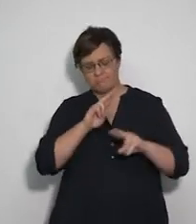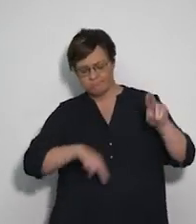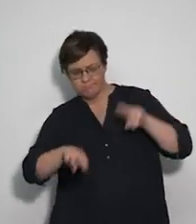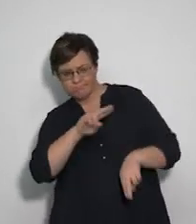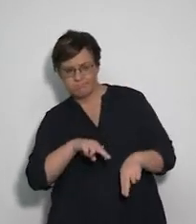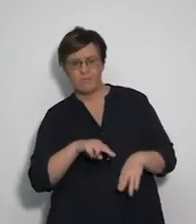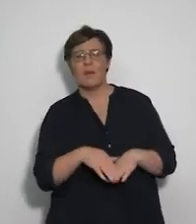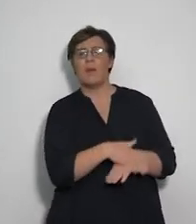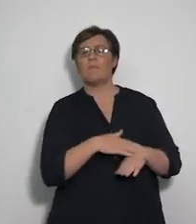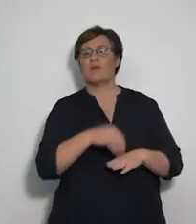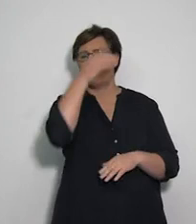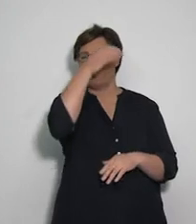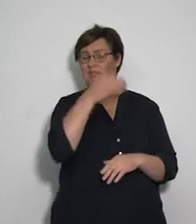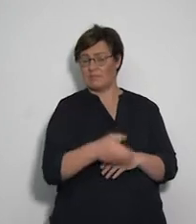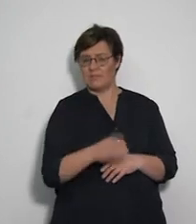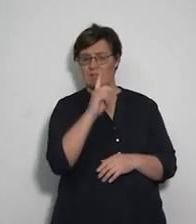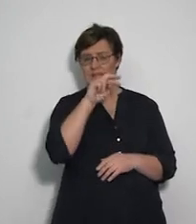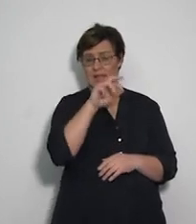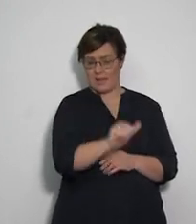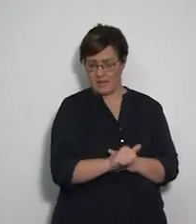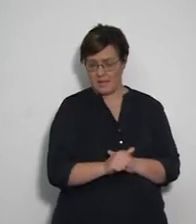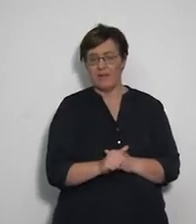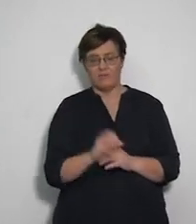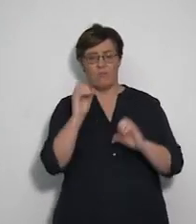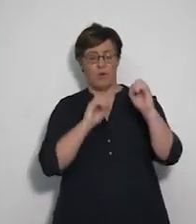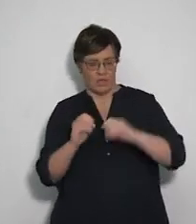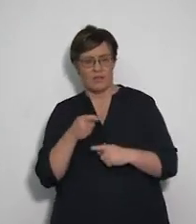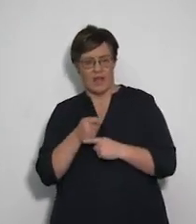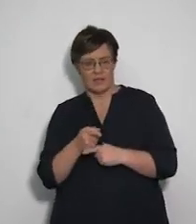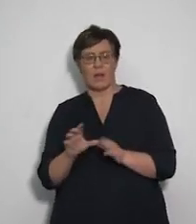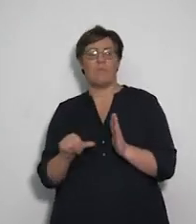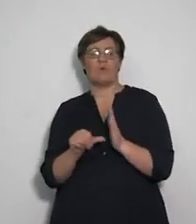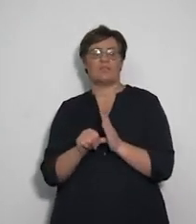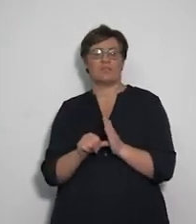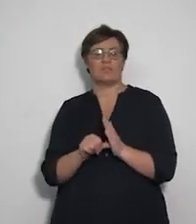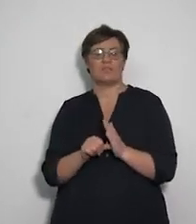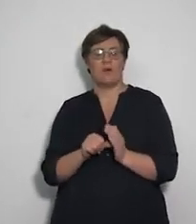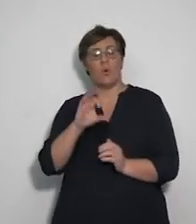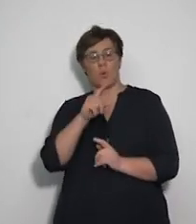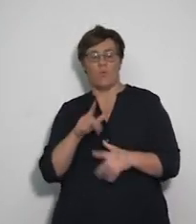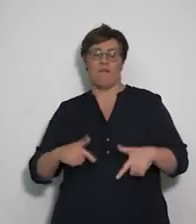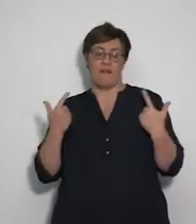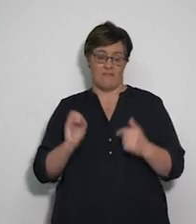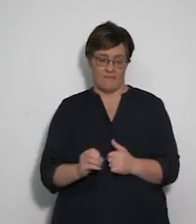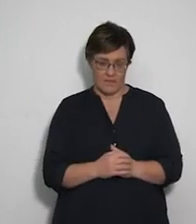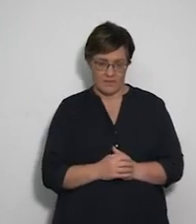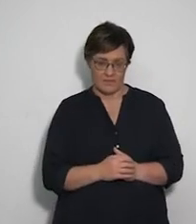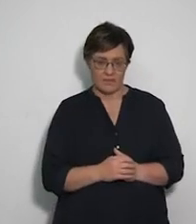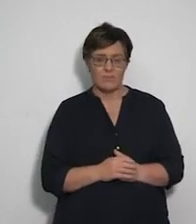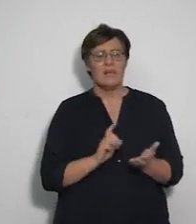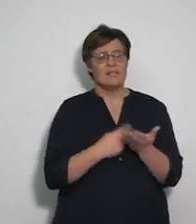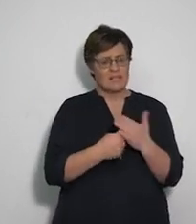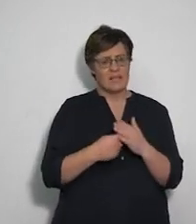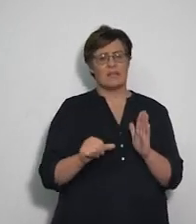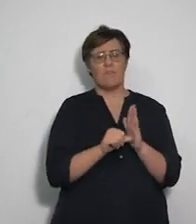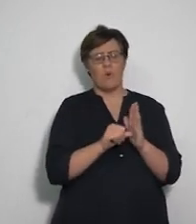time revising the basic concepts around DNA as a molecule and its importance as a code of life. We've discussed some